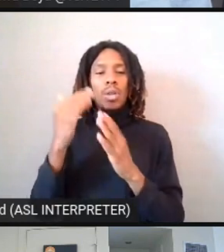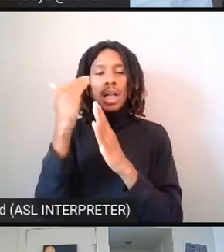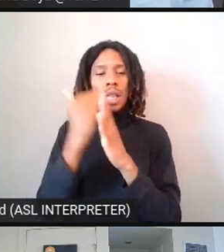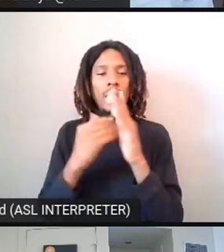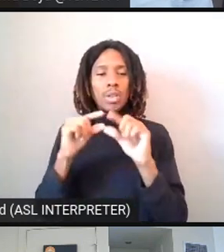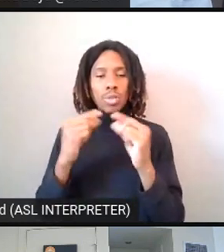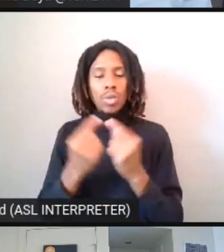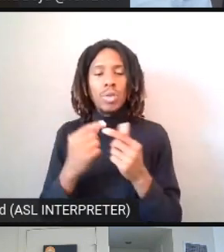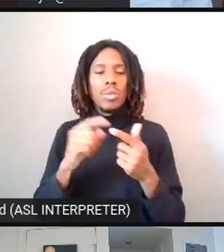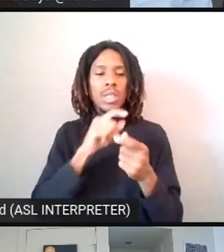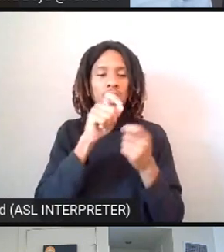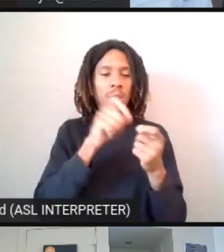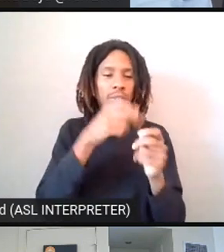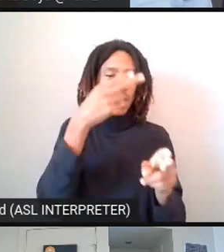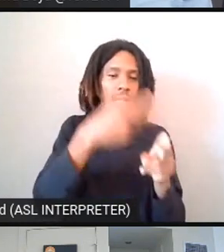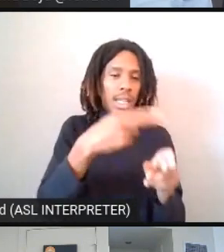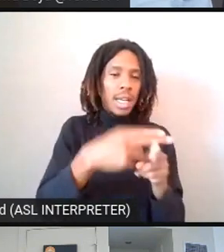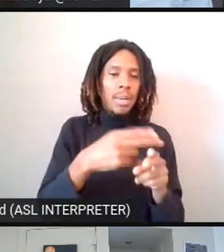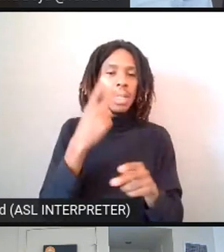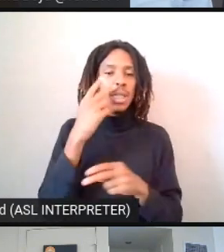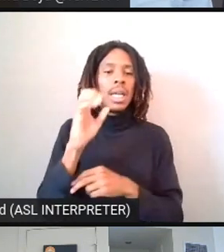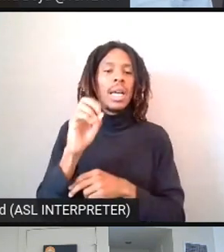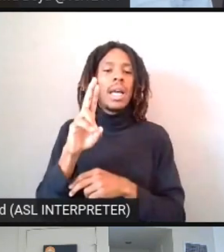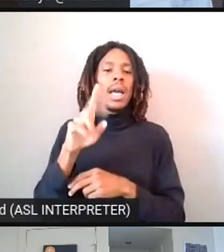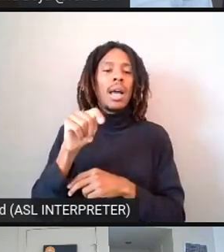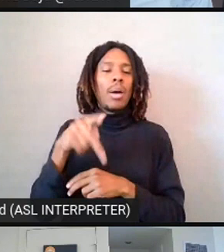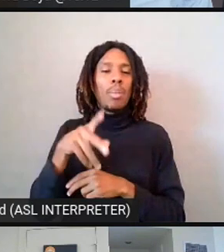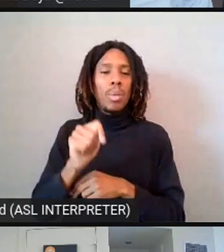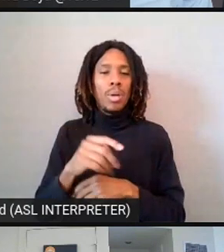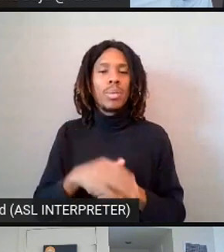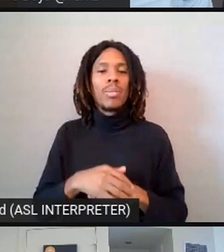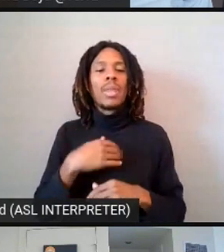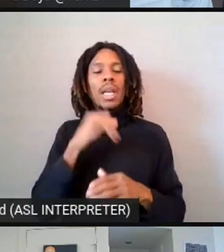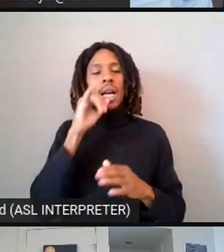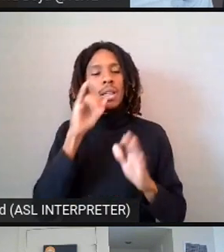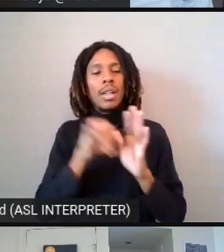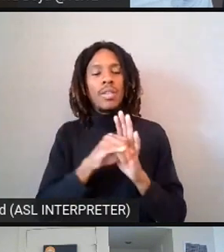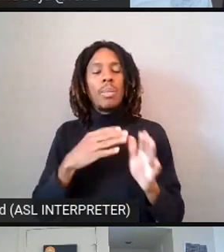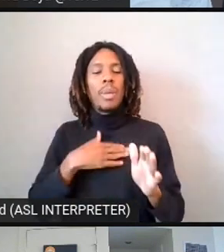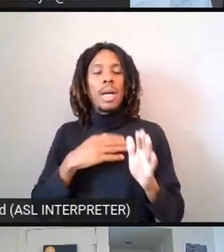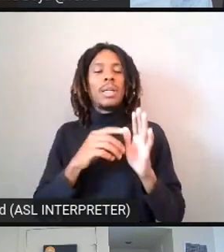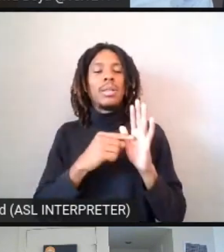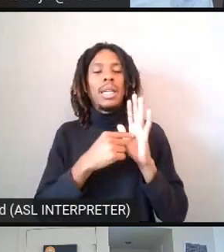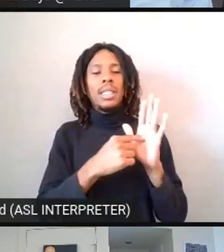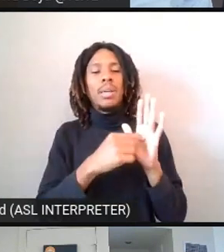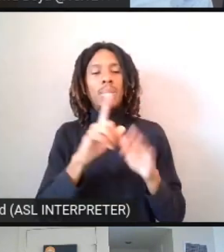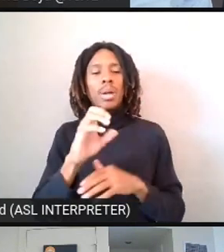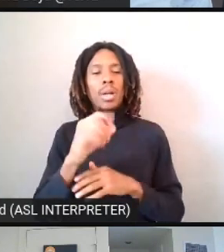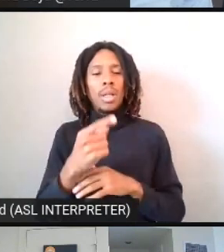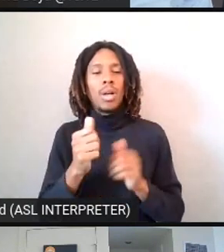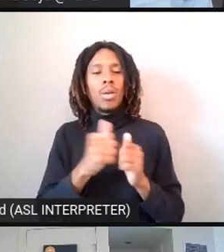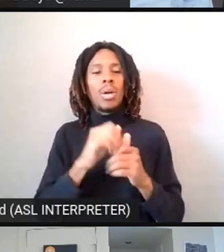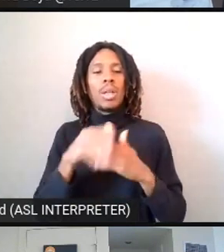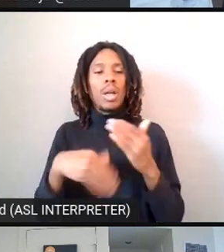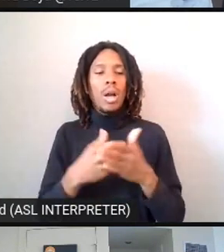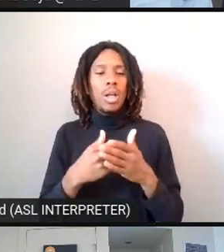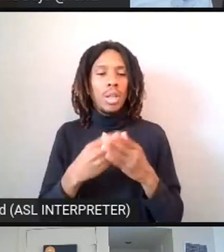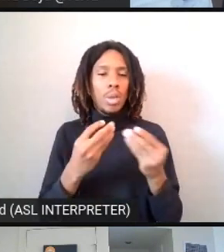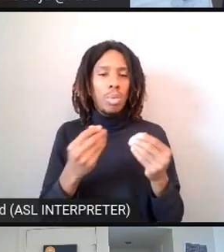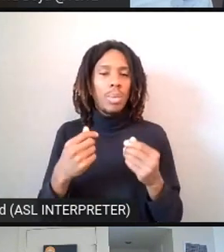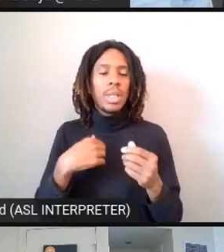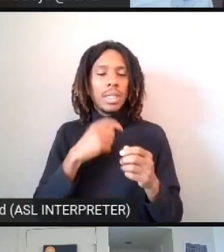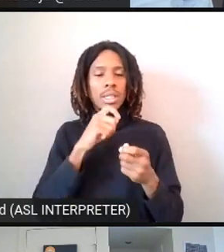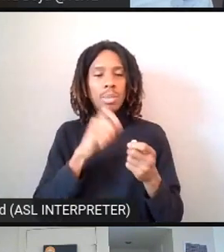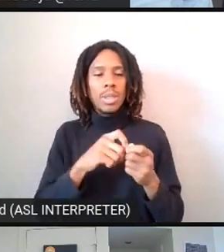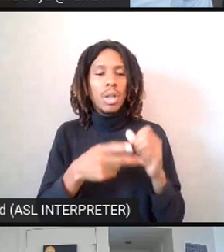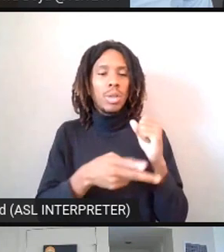name and I see the output. I see that identifier my demo logs, which was created with all the properties I specified, retention